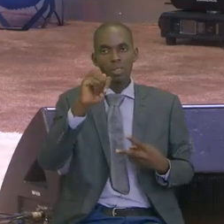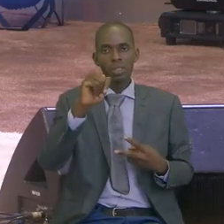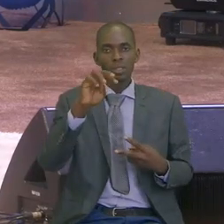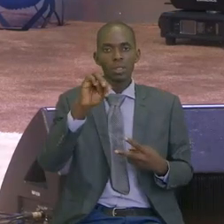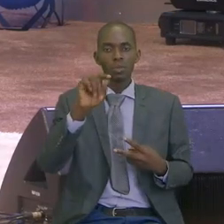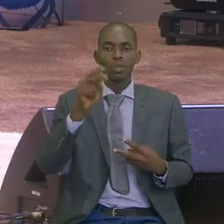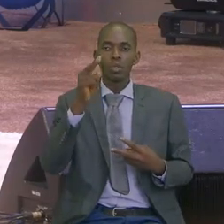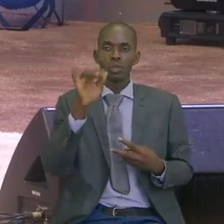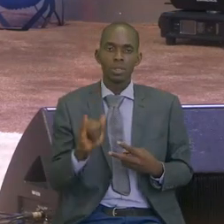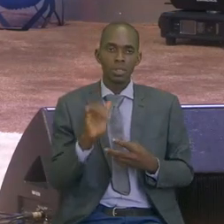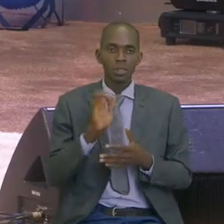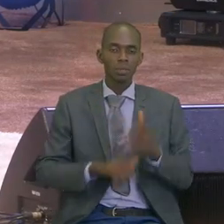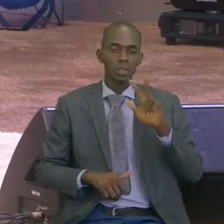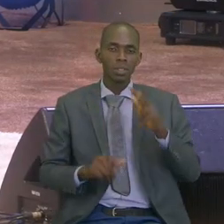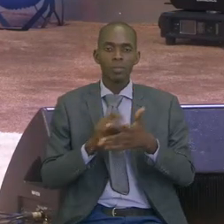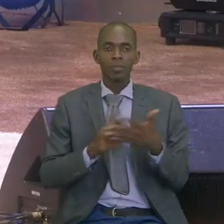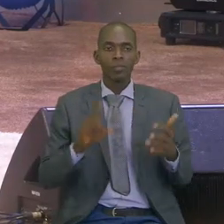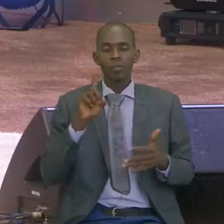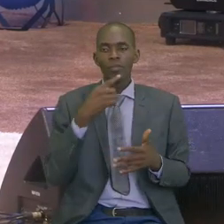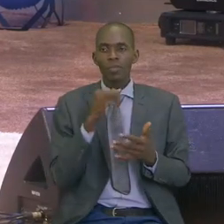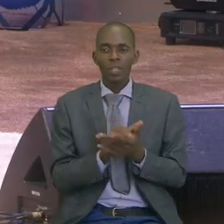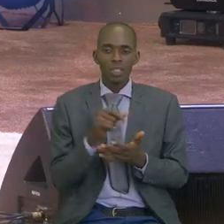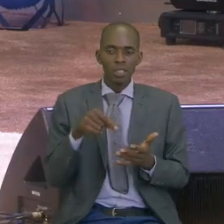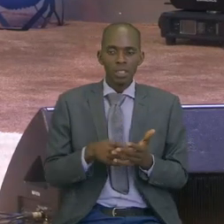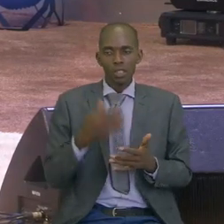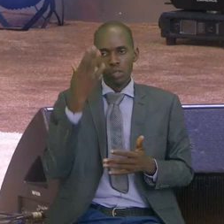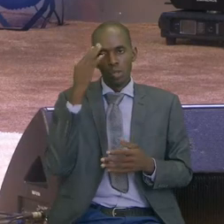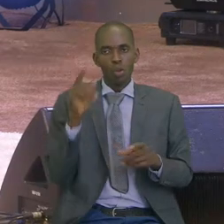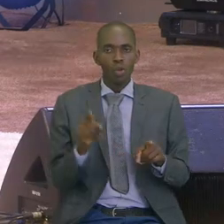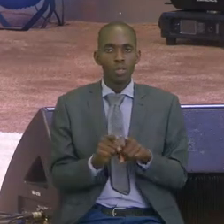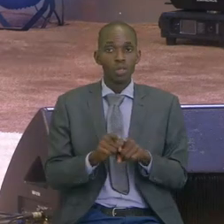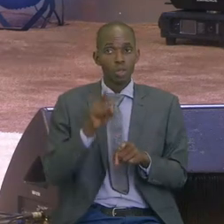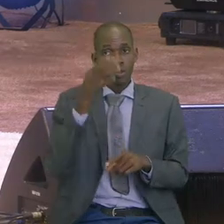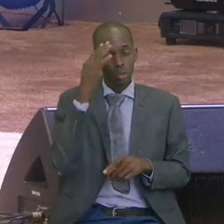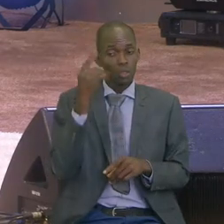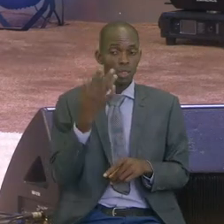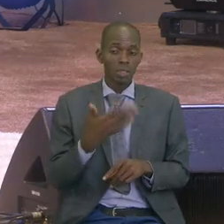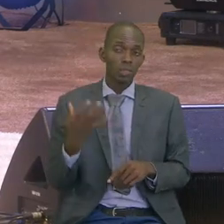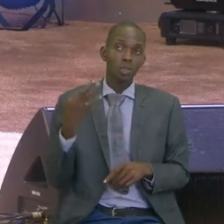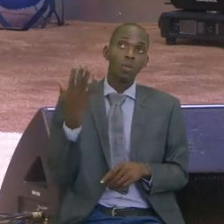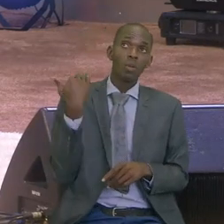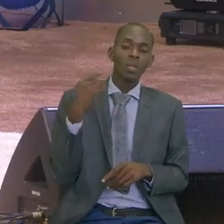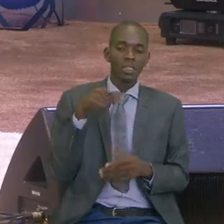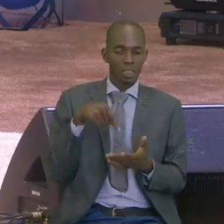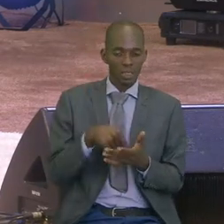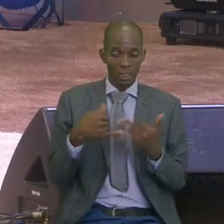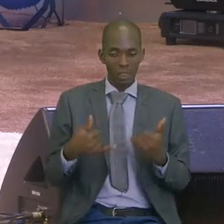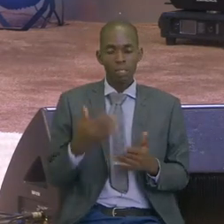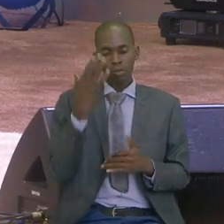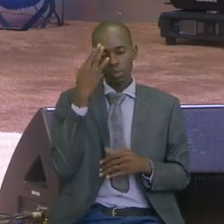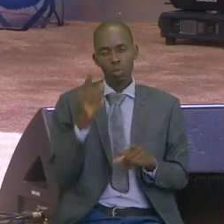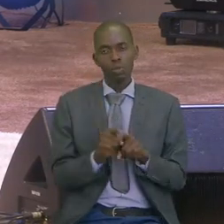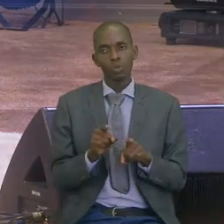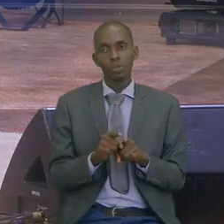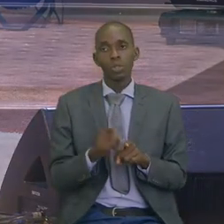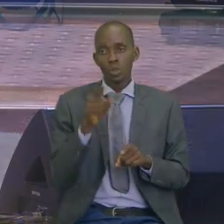verse 1, it says, this know also. You know the things of the past, this know also. You know